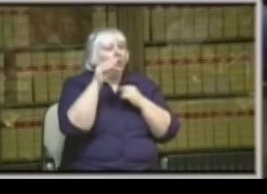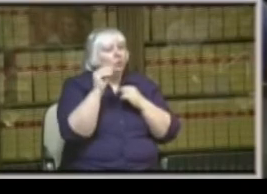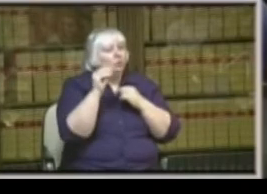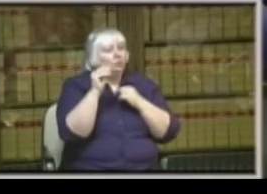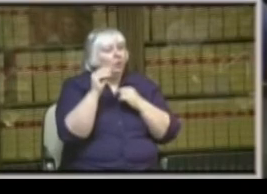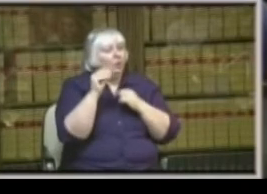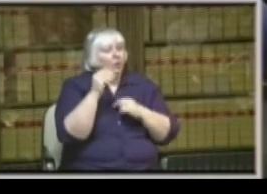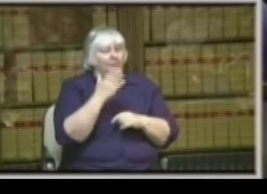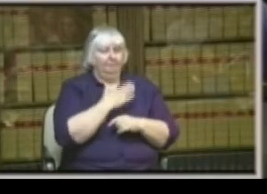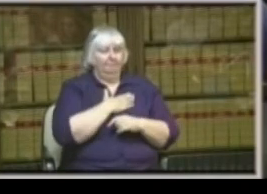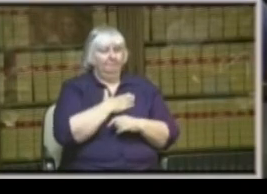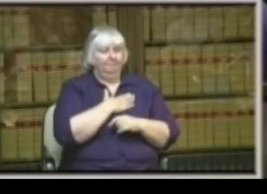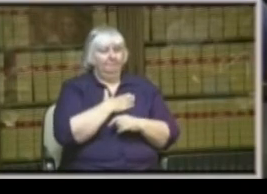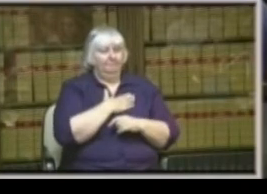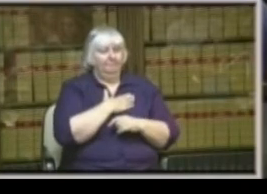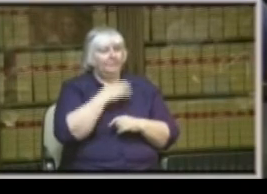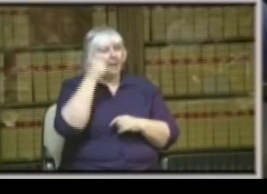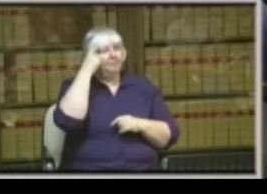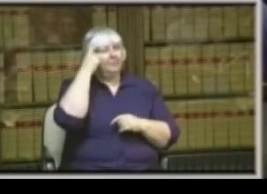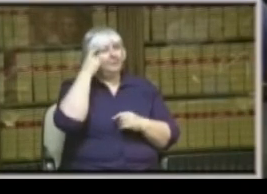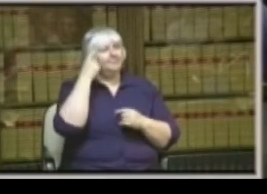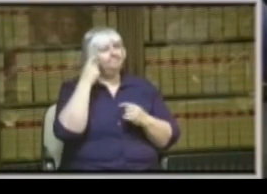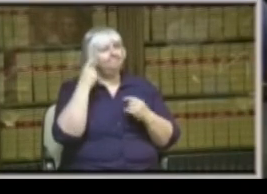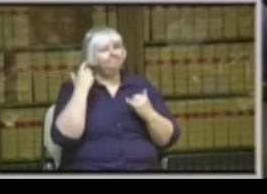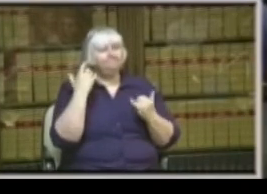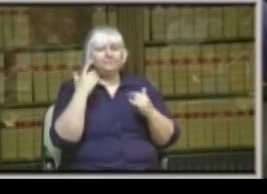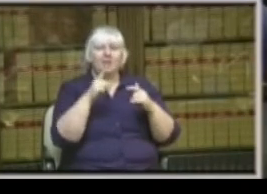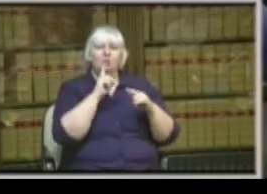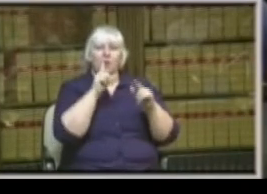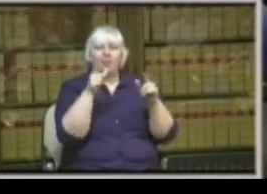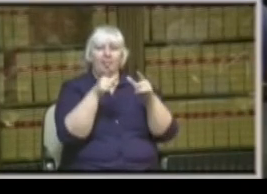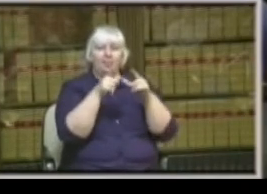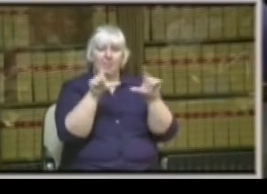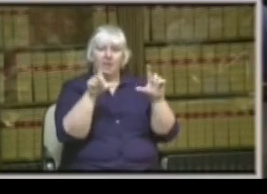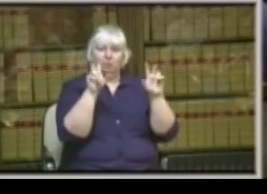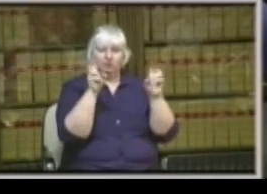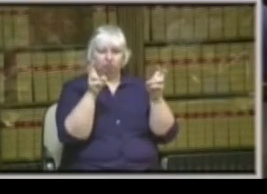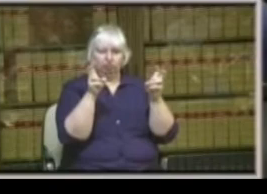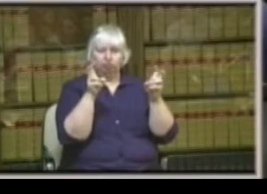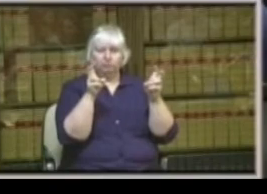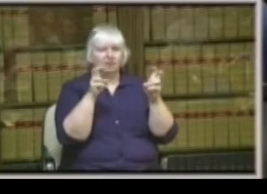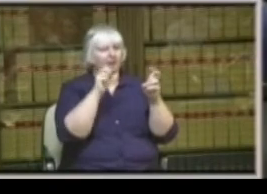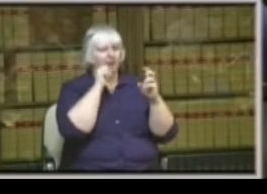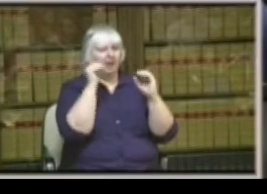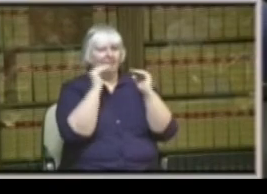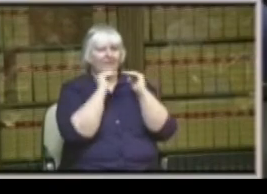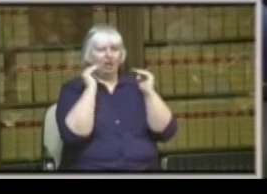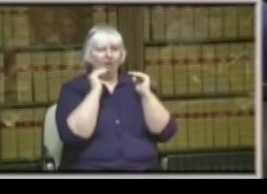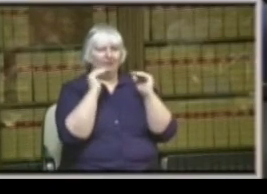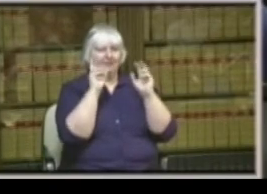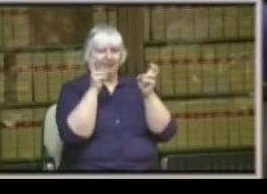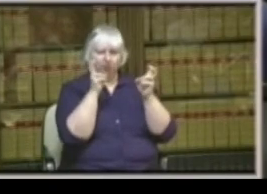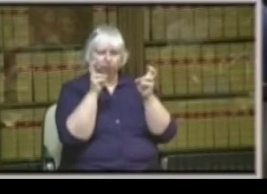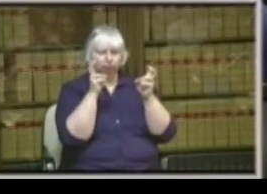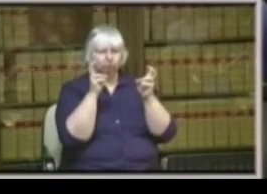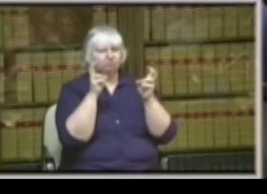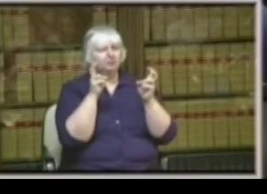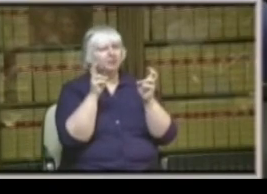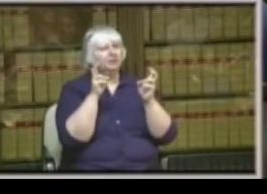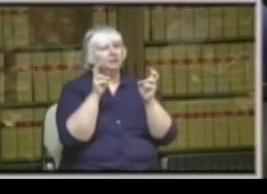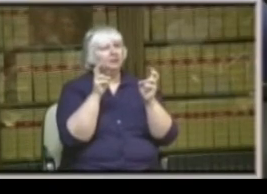So in my mind, it's a language issue, it's an unfairness issue,